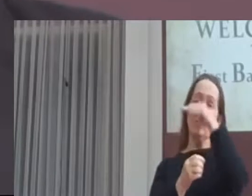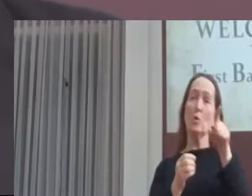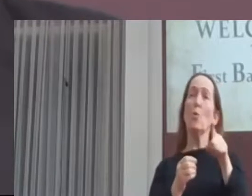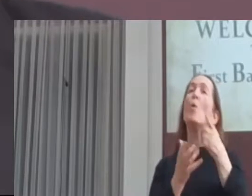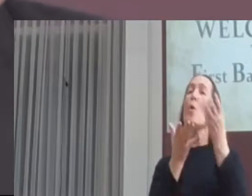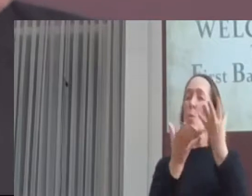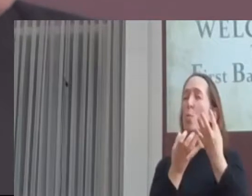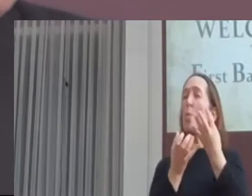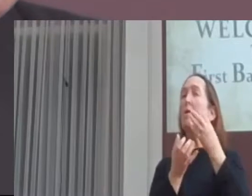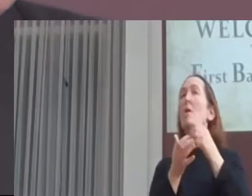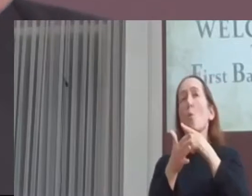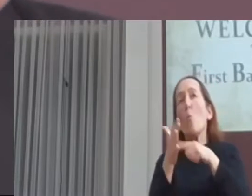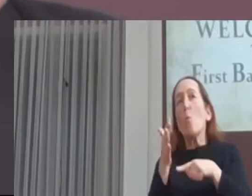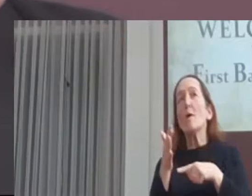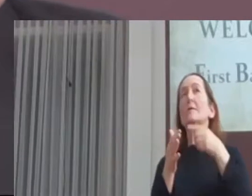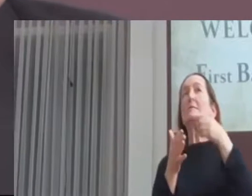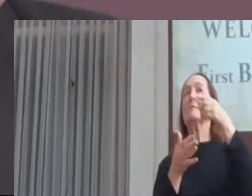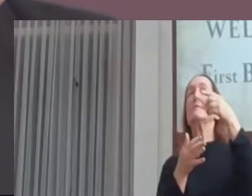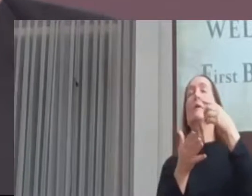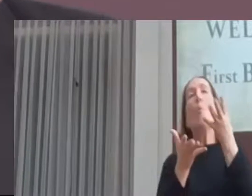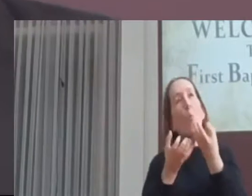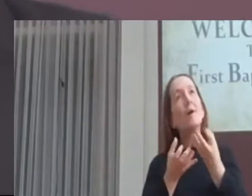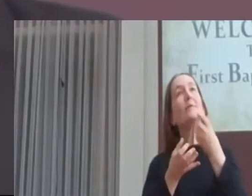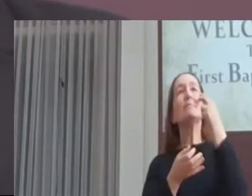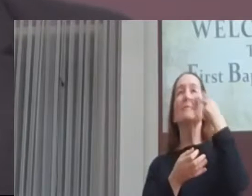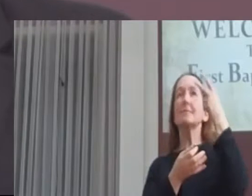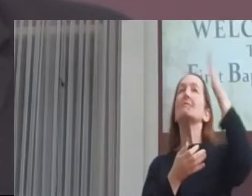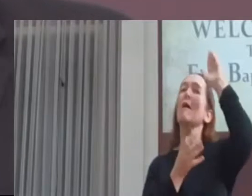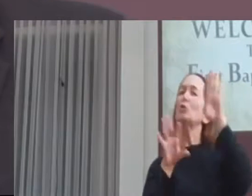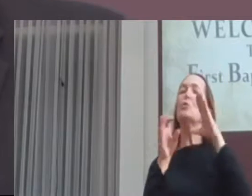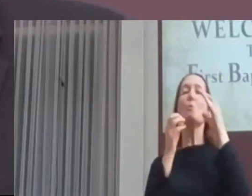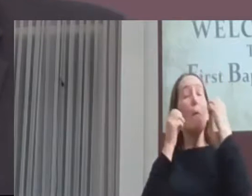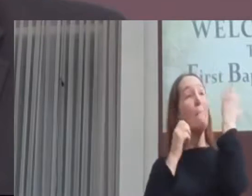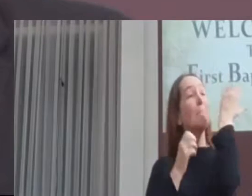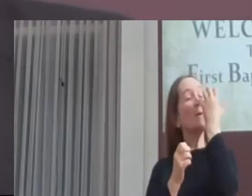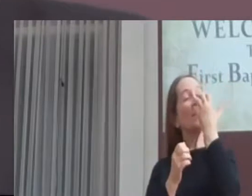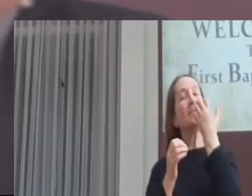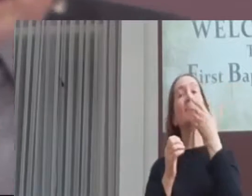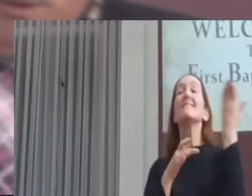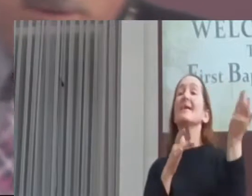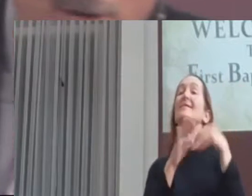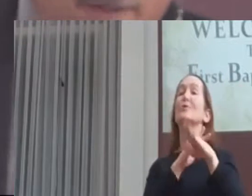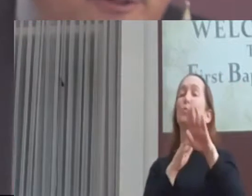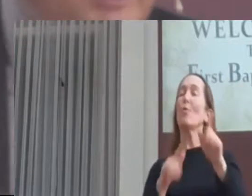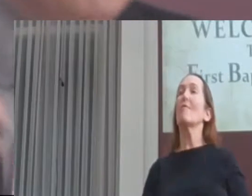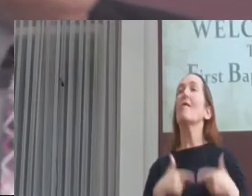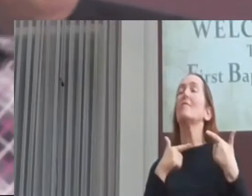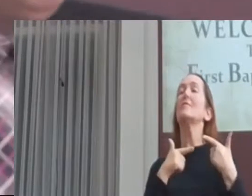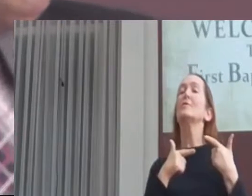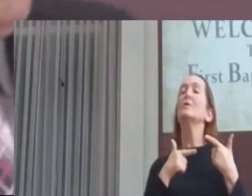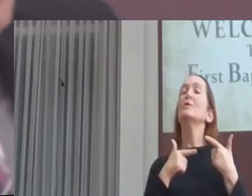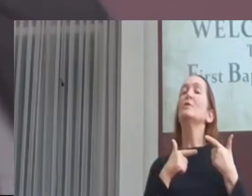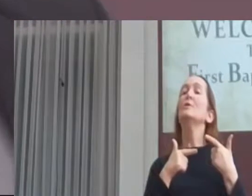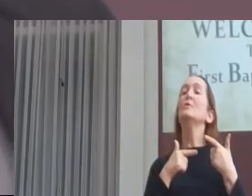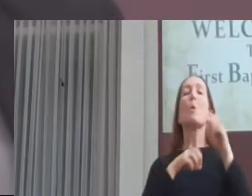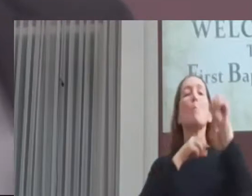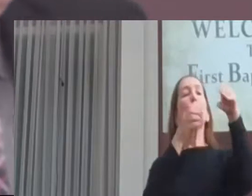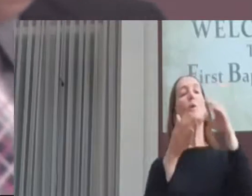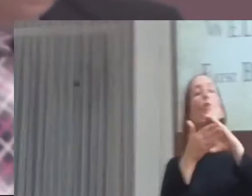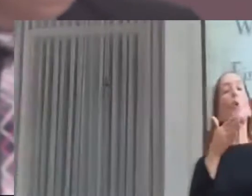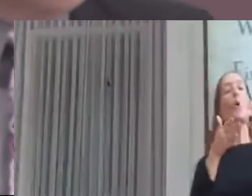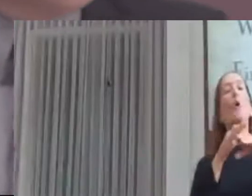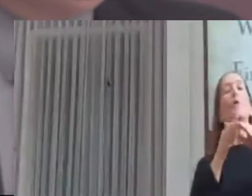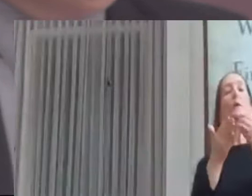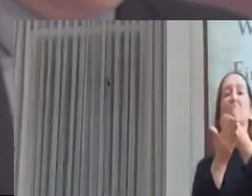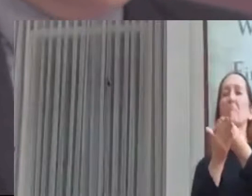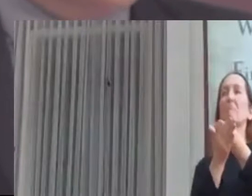and through the family of God. And He wants to do that in your life. So if you'd share that with us, we would be grateful. And then just place that connection card